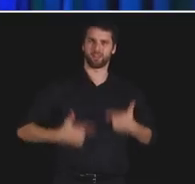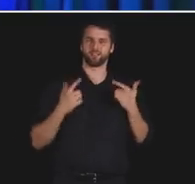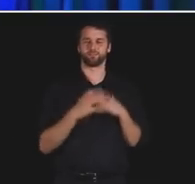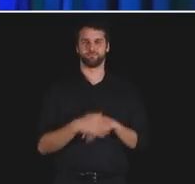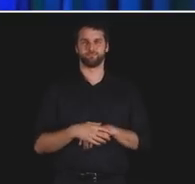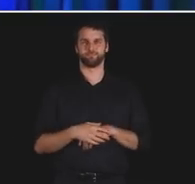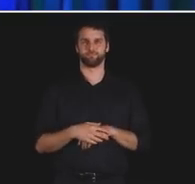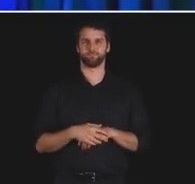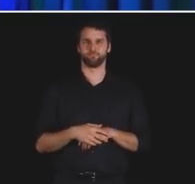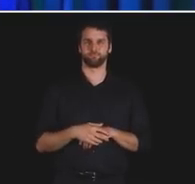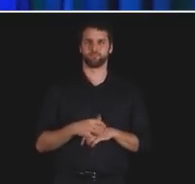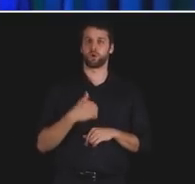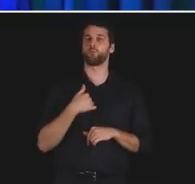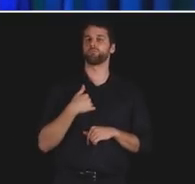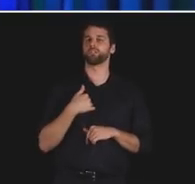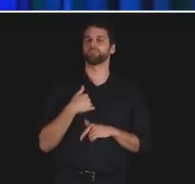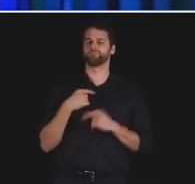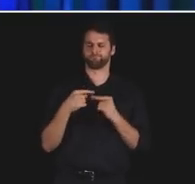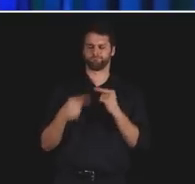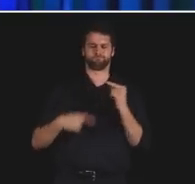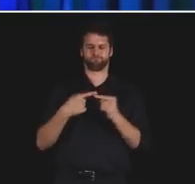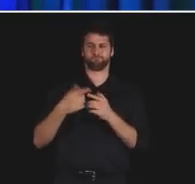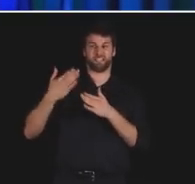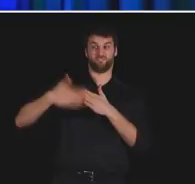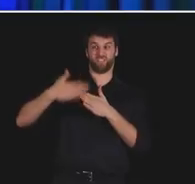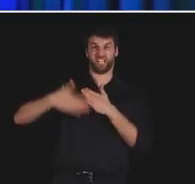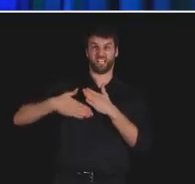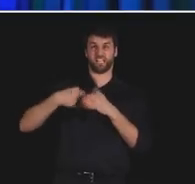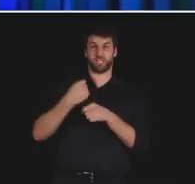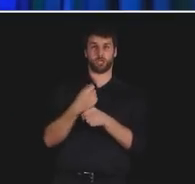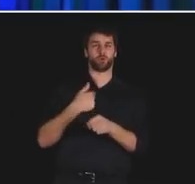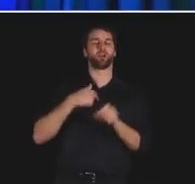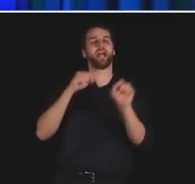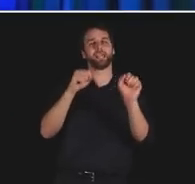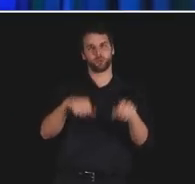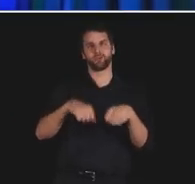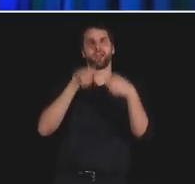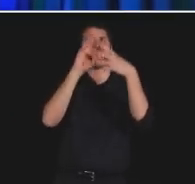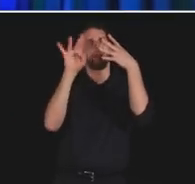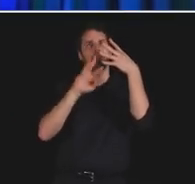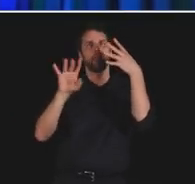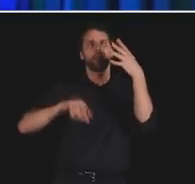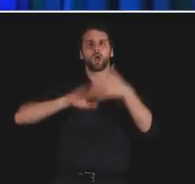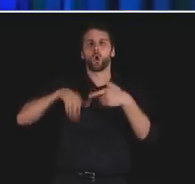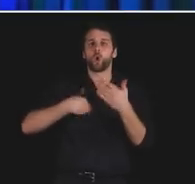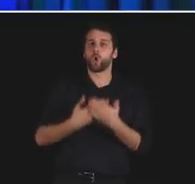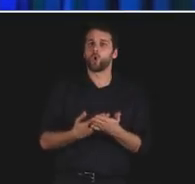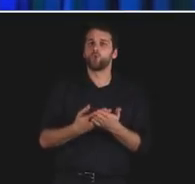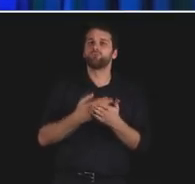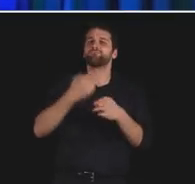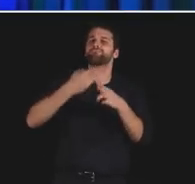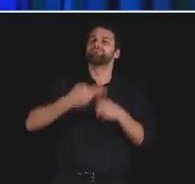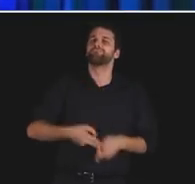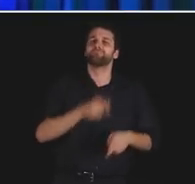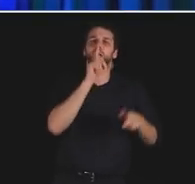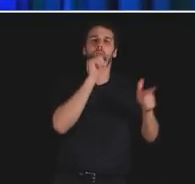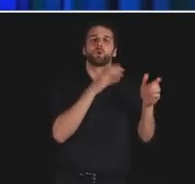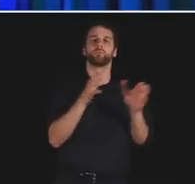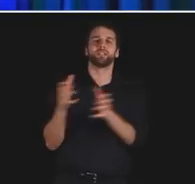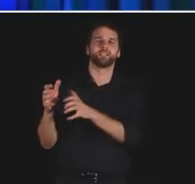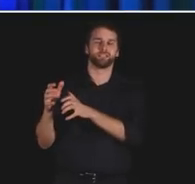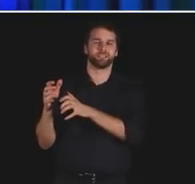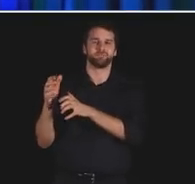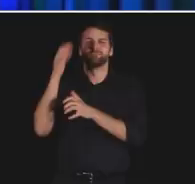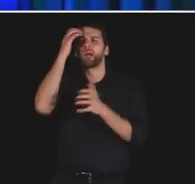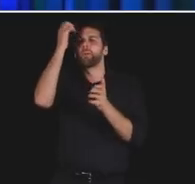the names of all 6,042 species. I had them all memorized. Now, a couple years later, to be